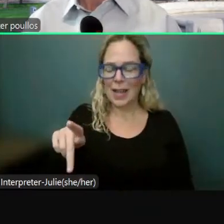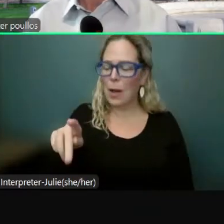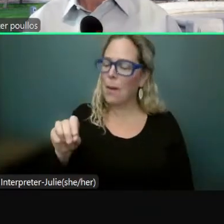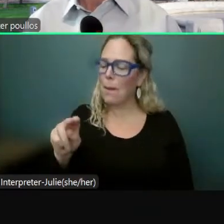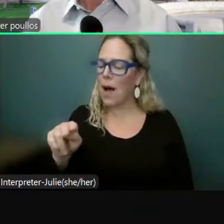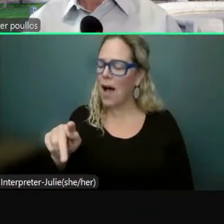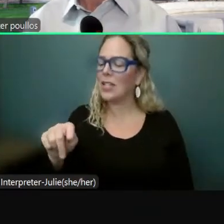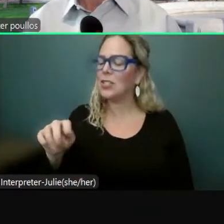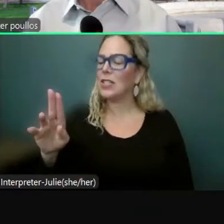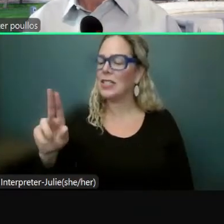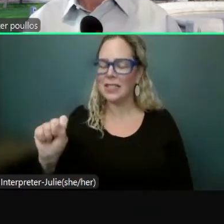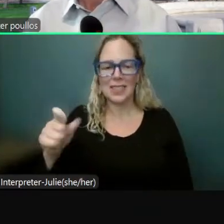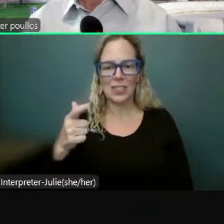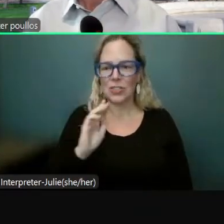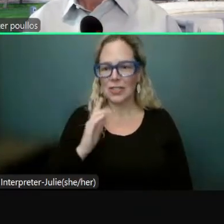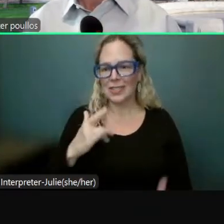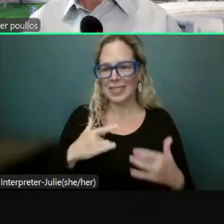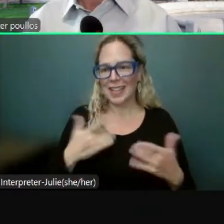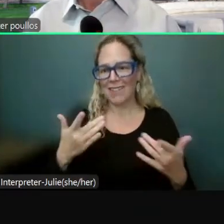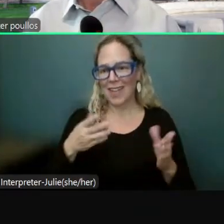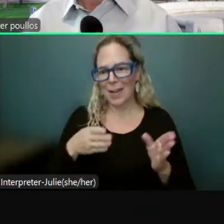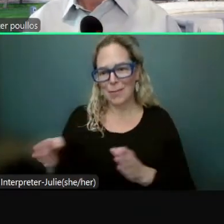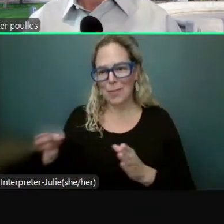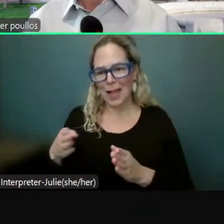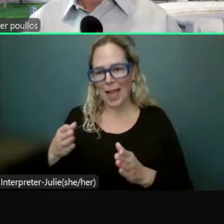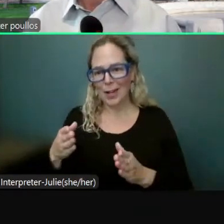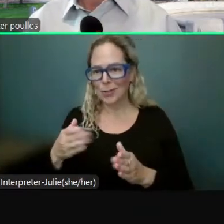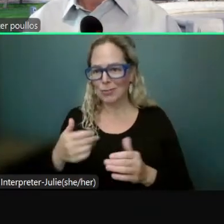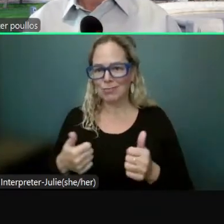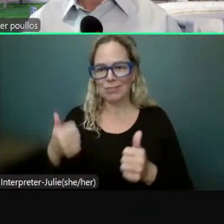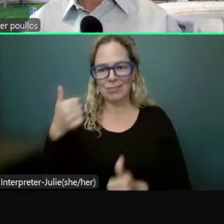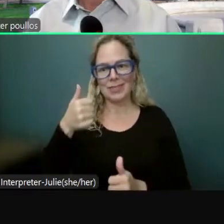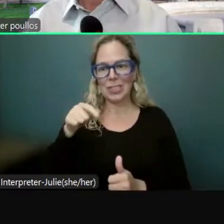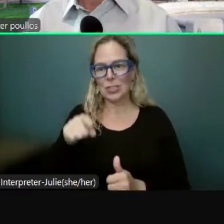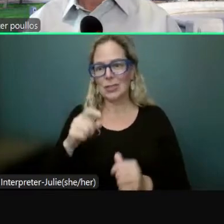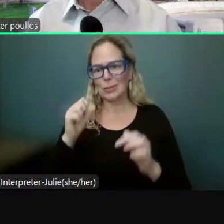chief, and she's just has been so